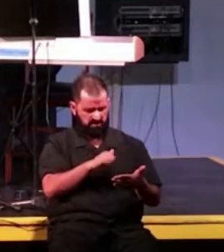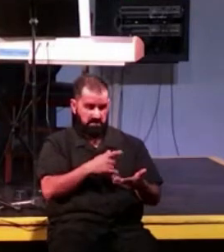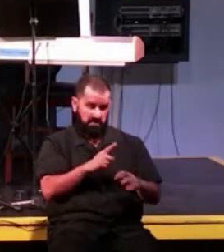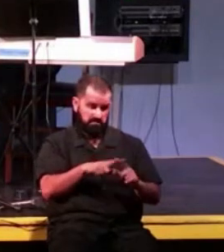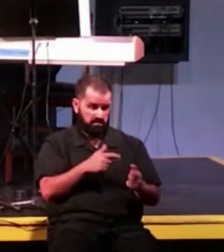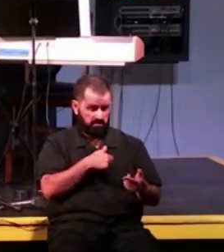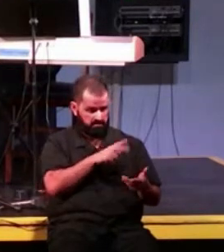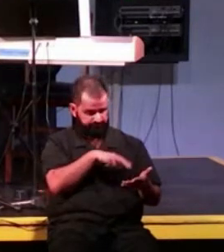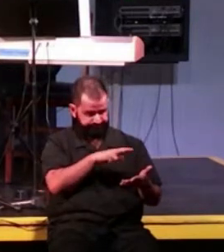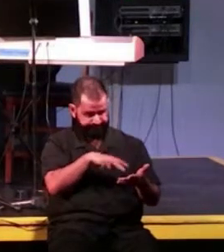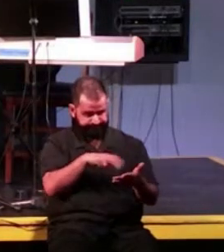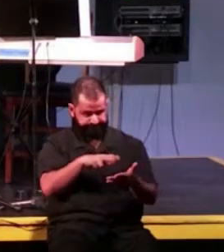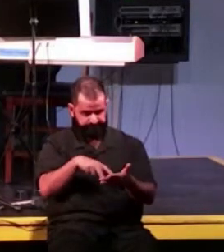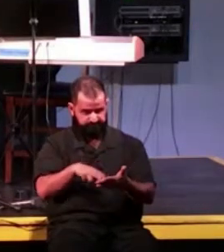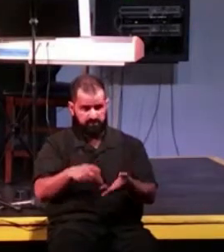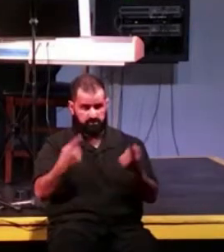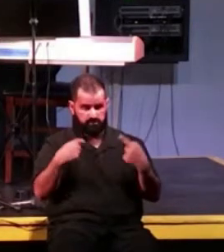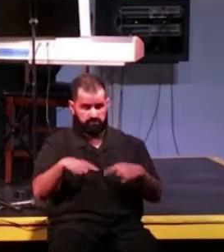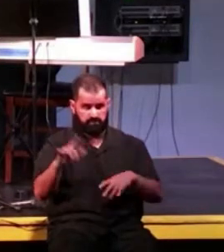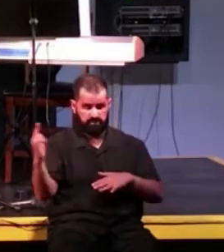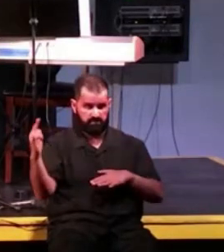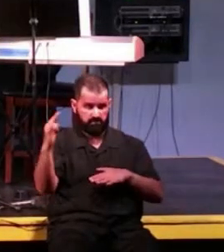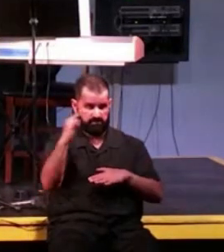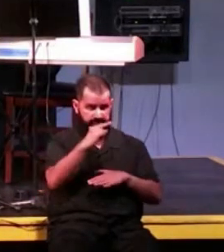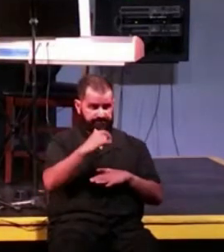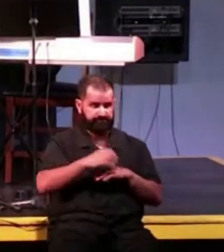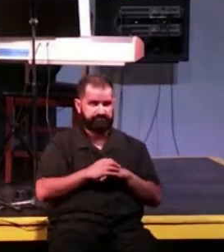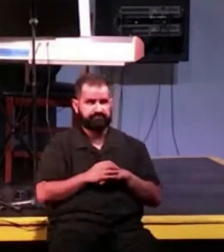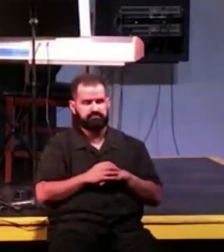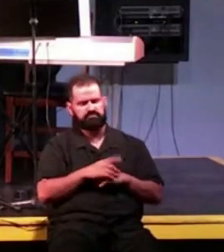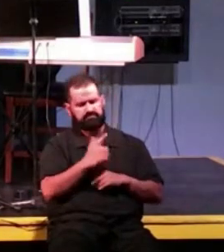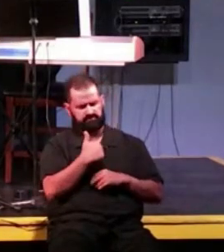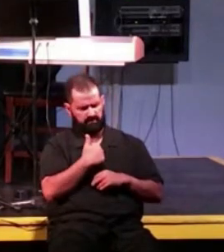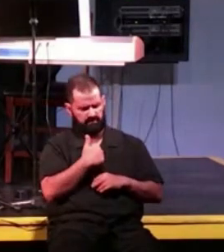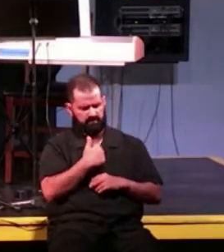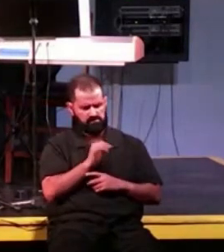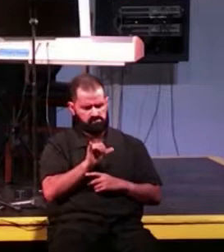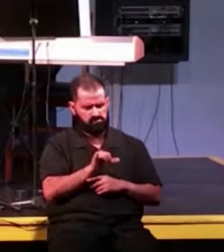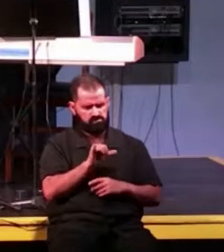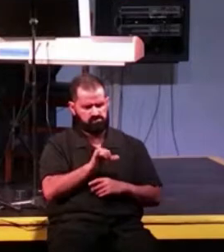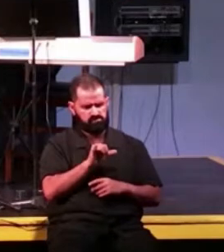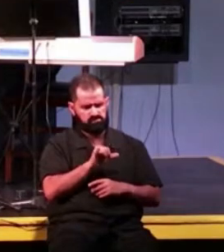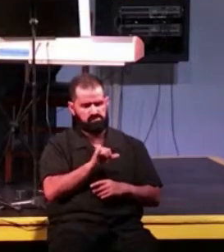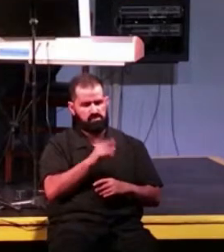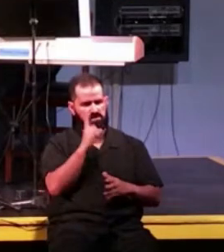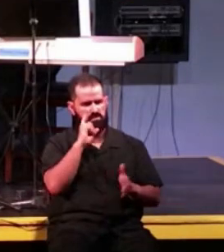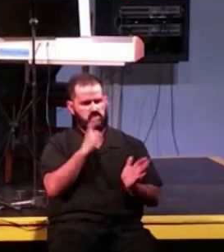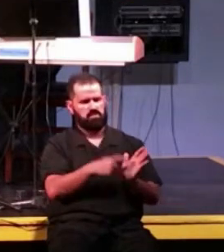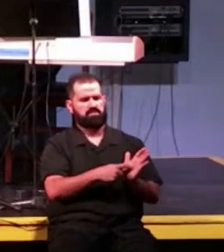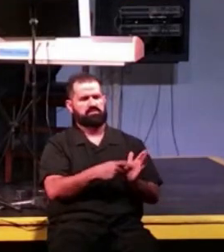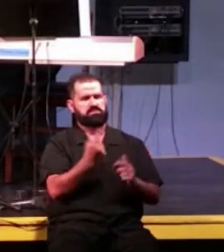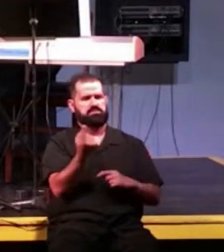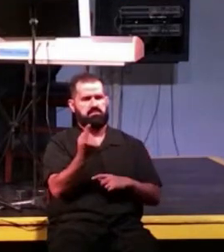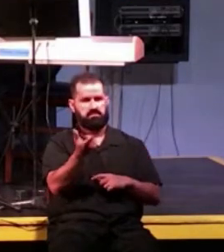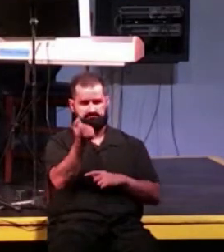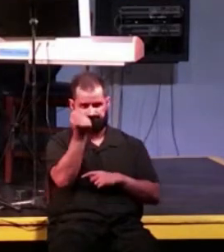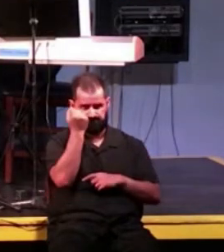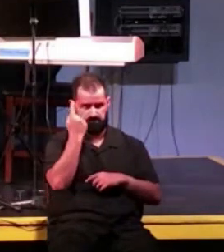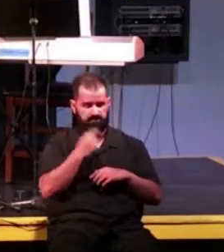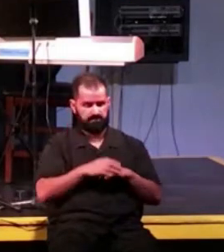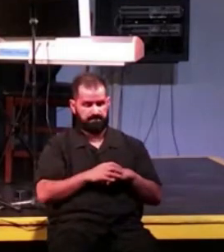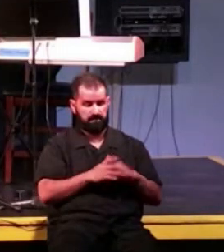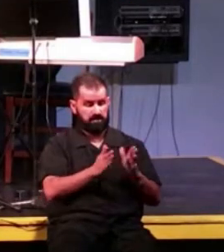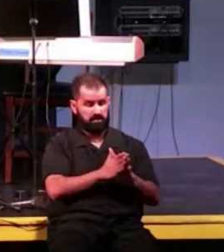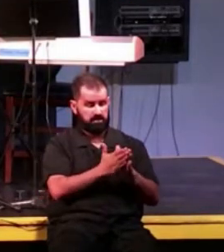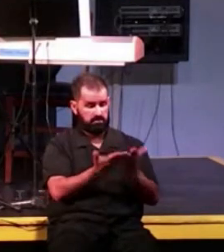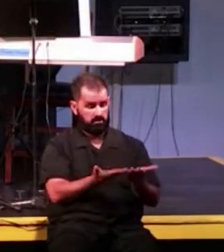read the whole book of Ruth on that plane. And I realized something about the book of Ruth. In